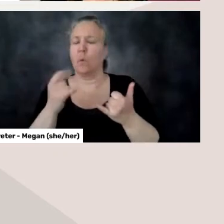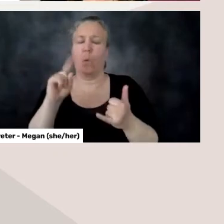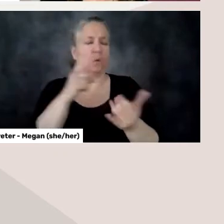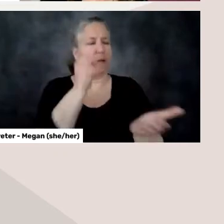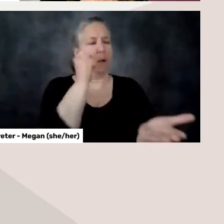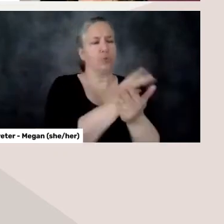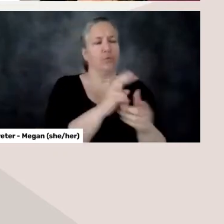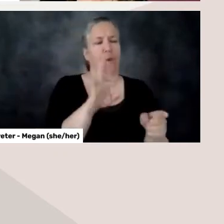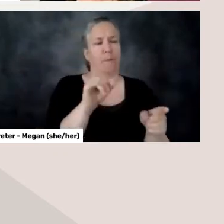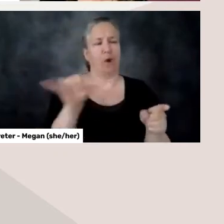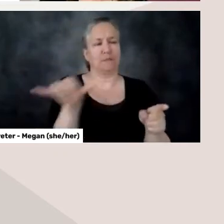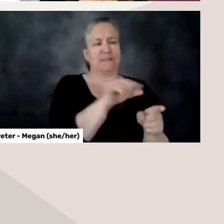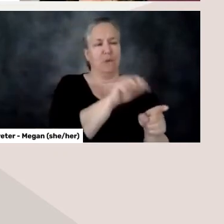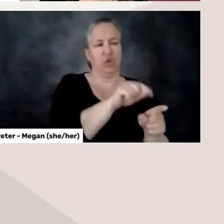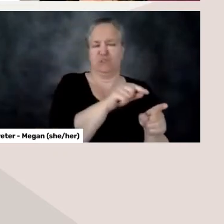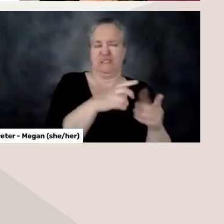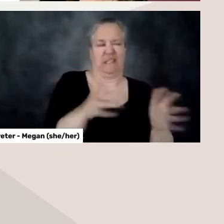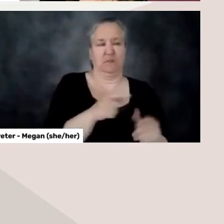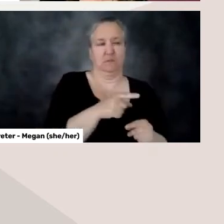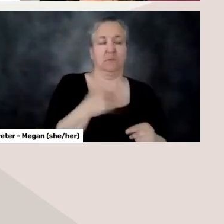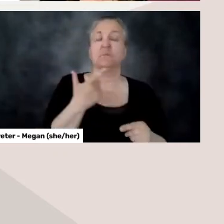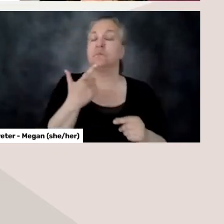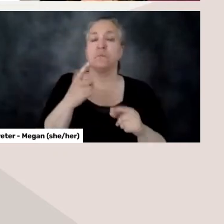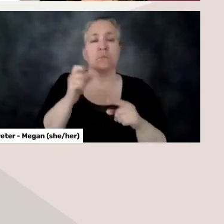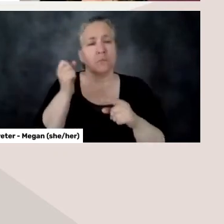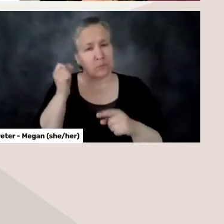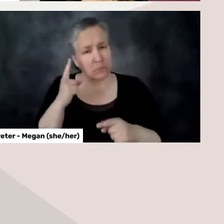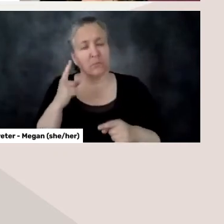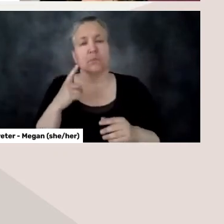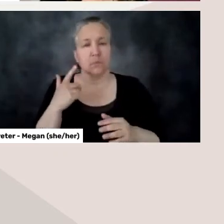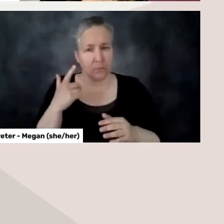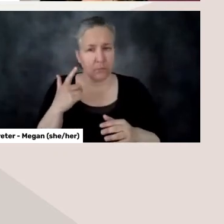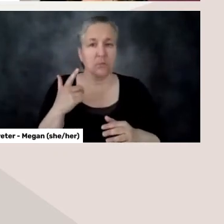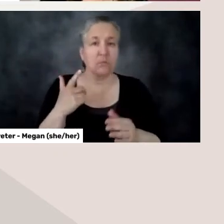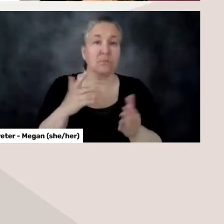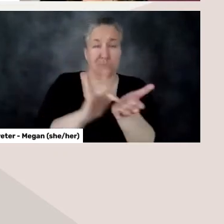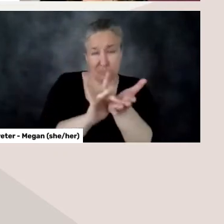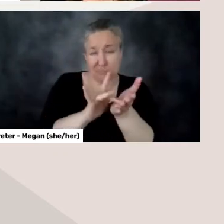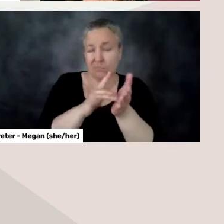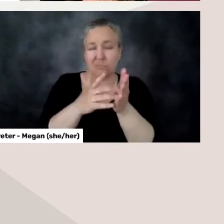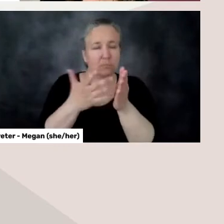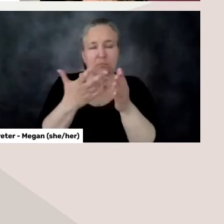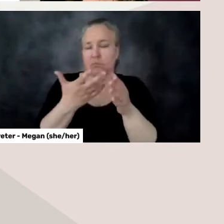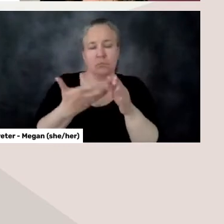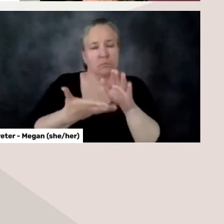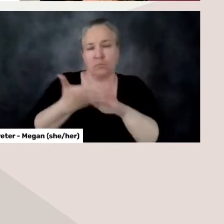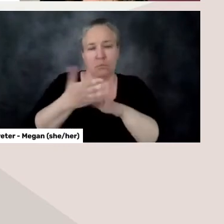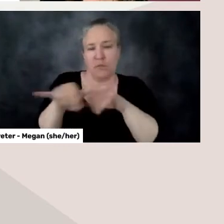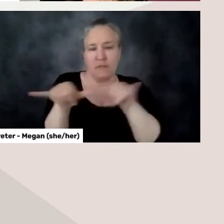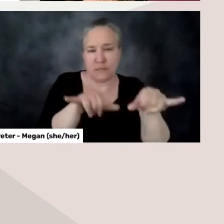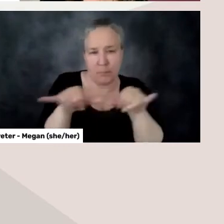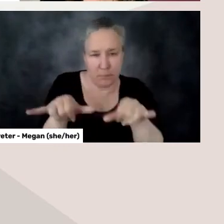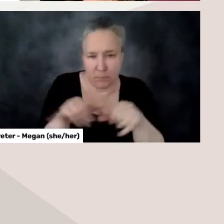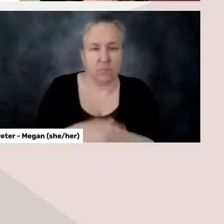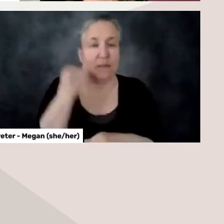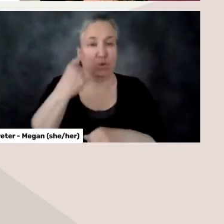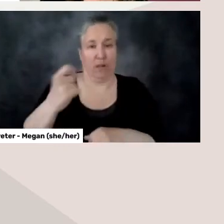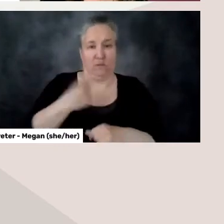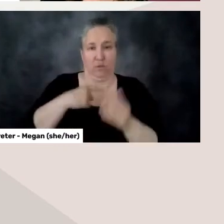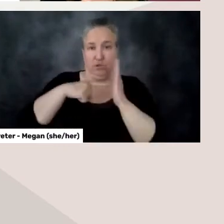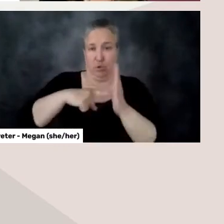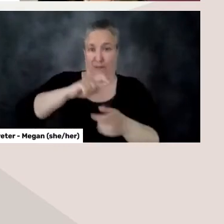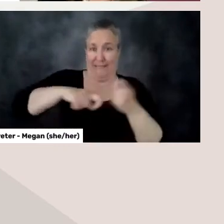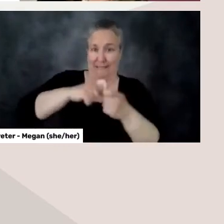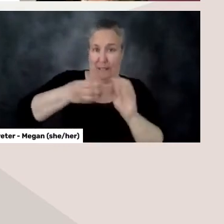approve the biosimilar. But they work the same. But if you ask me to show you exactly the